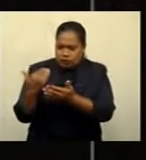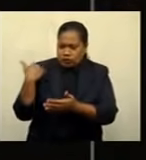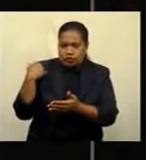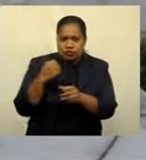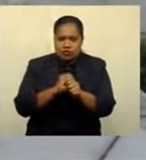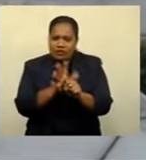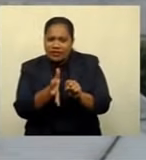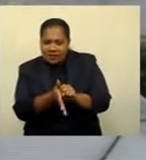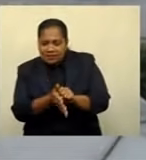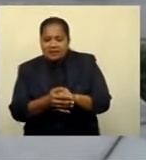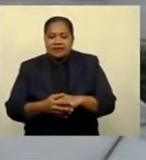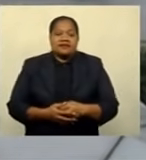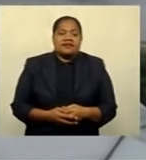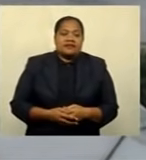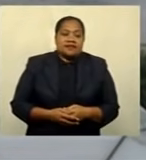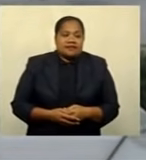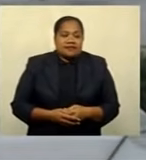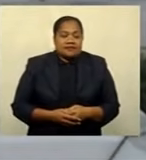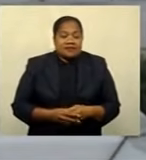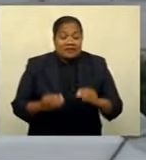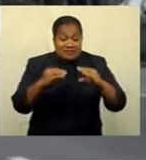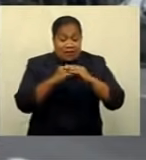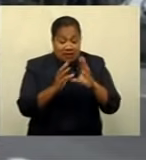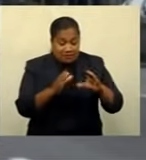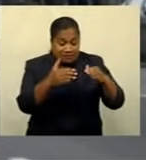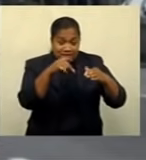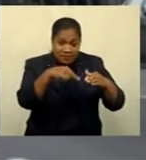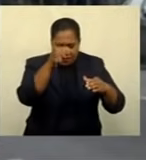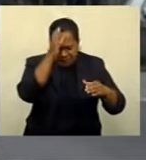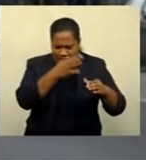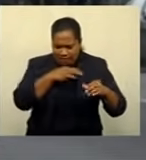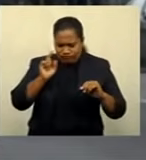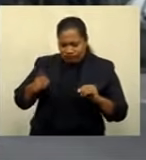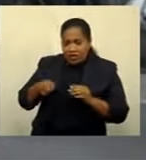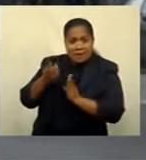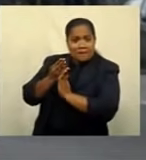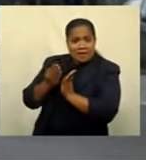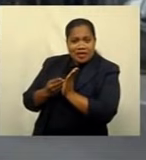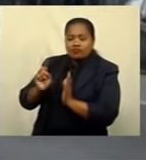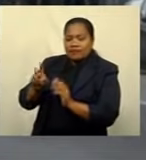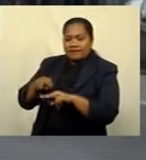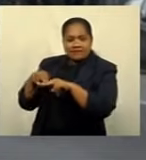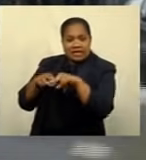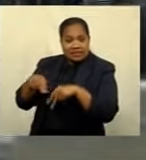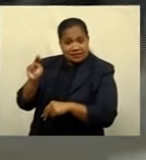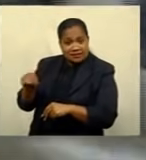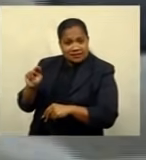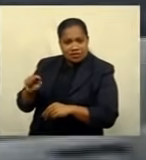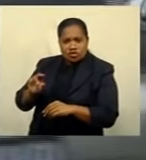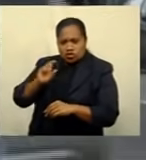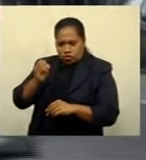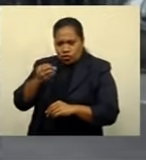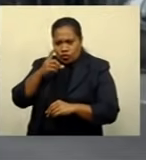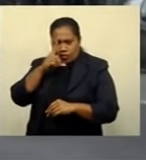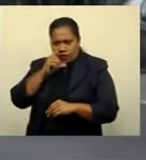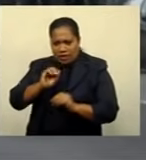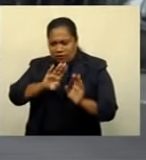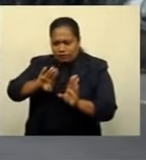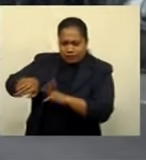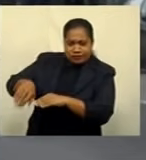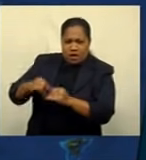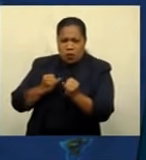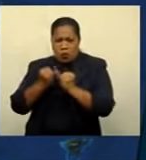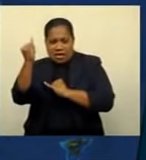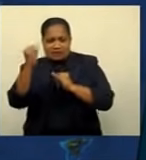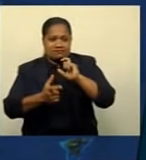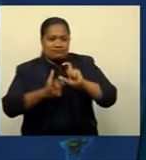Kumar reports. The banking sector believes this budget is what Fiji needed to avoid what could be our worst economic crisis. I think